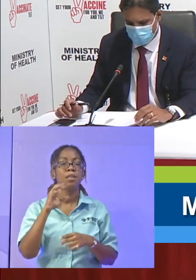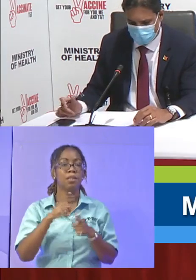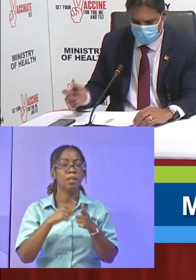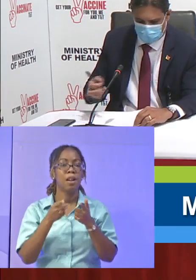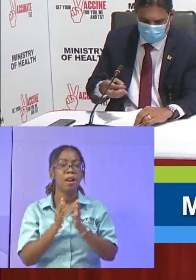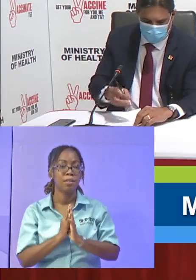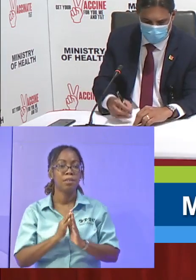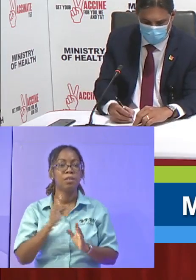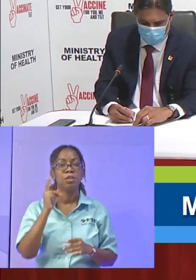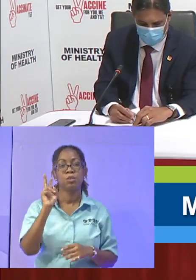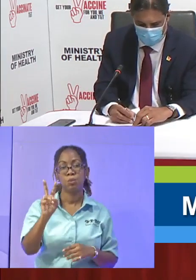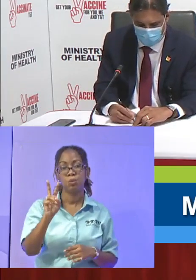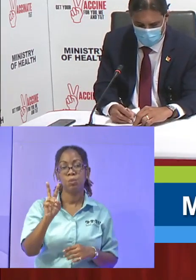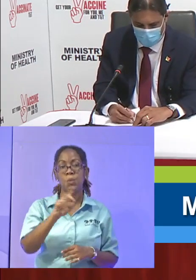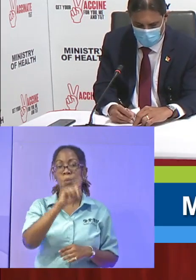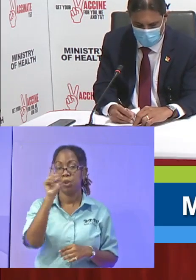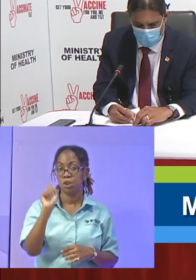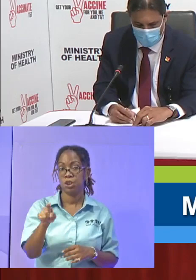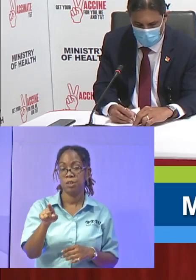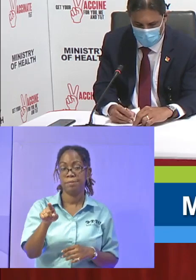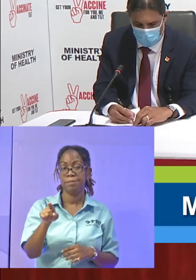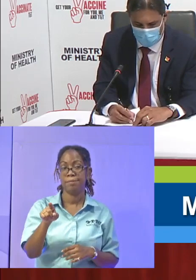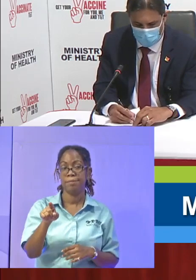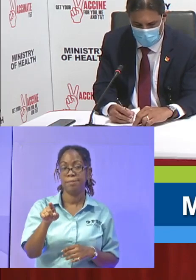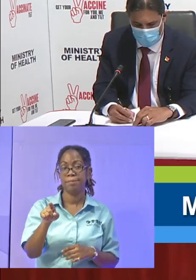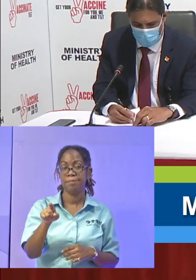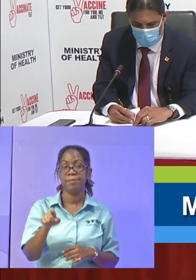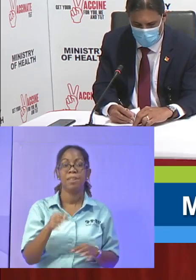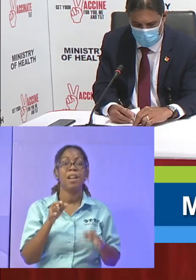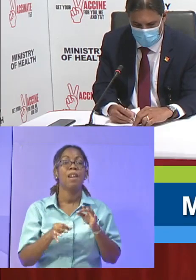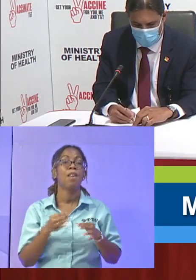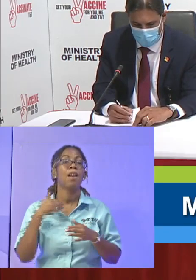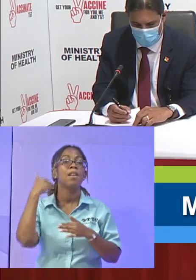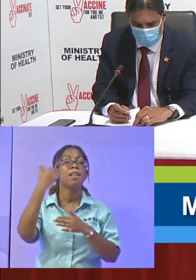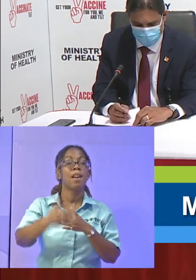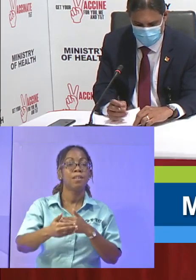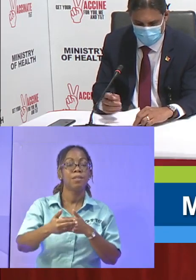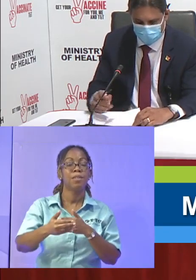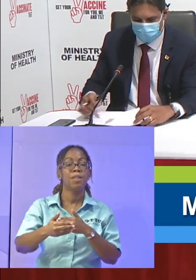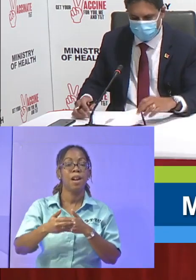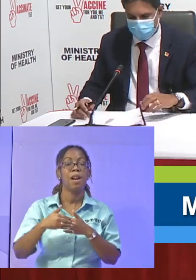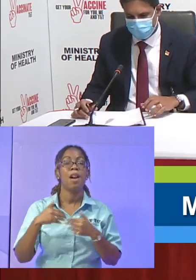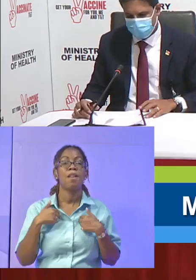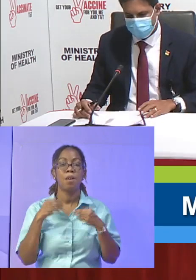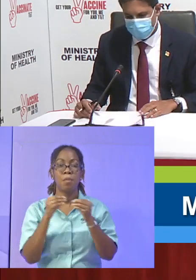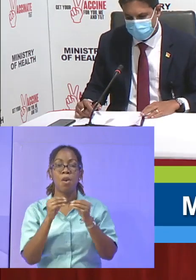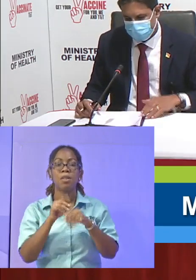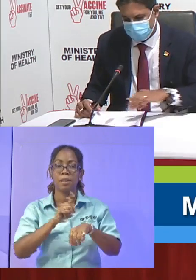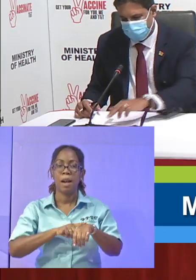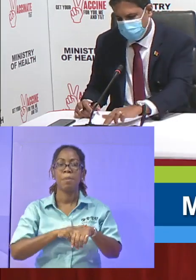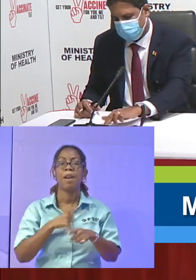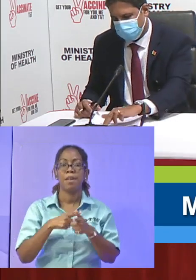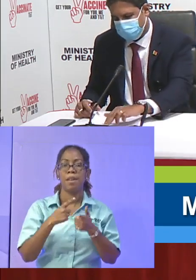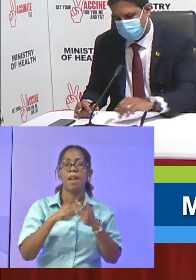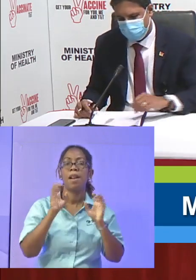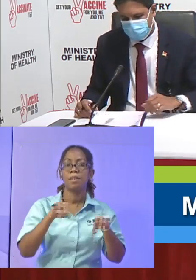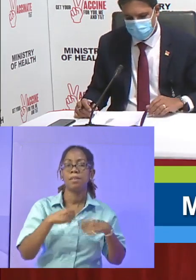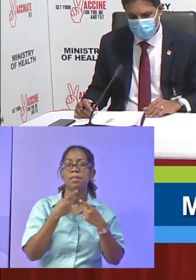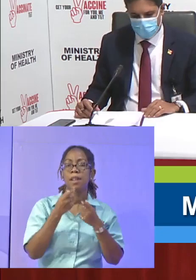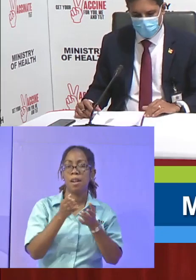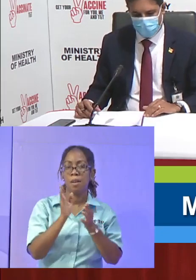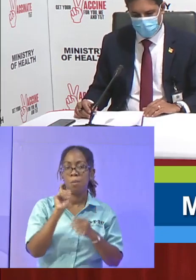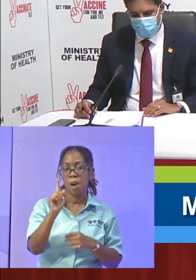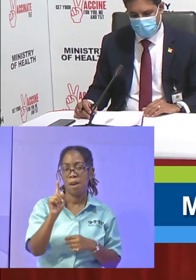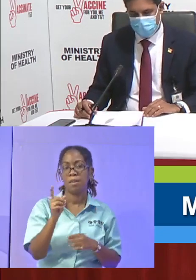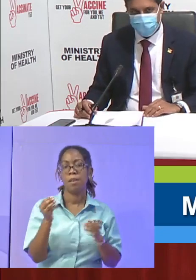take 2 questions per media house during the first round of questions, after which we will field follow-up questions once